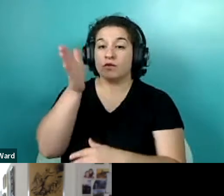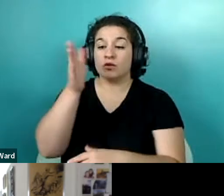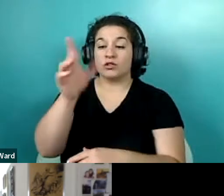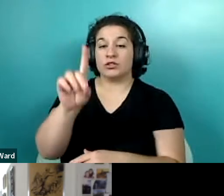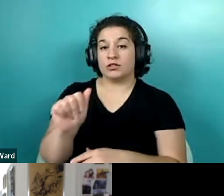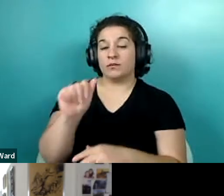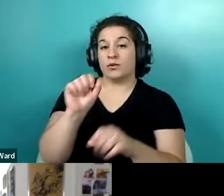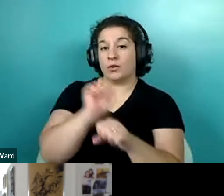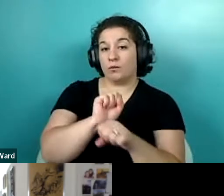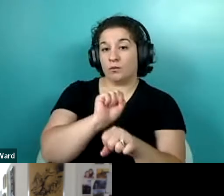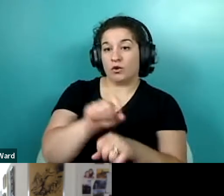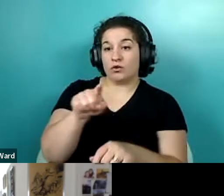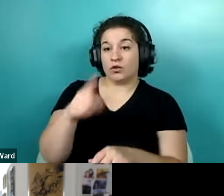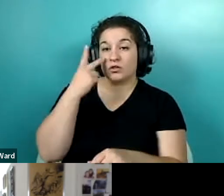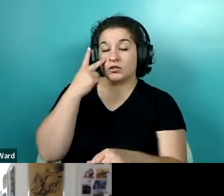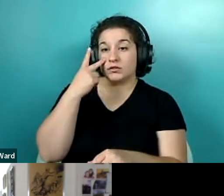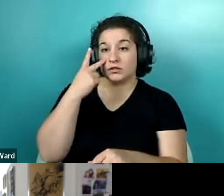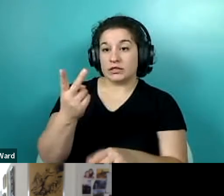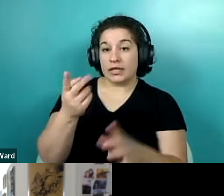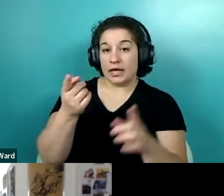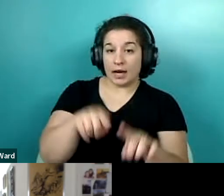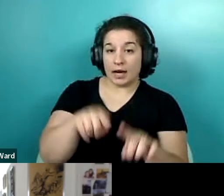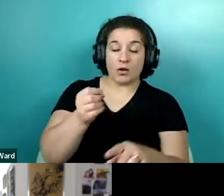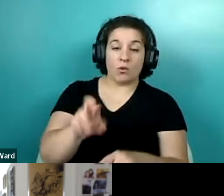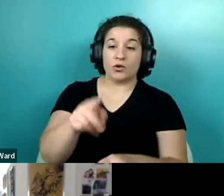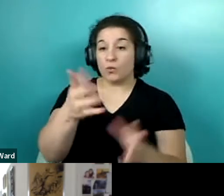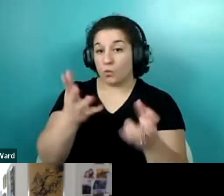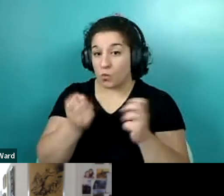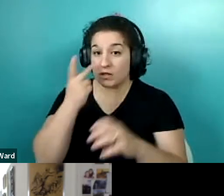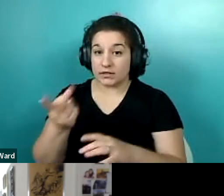see happening or that you want to see happen that hasn't happened yet?